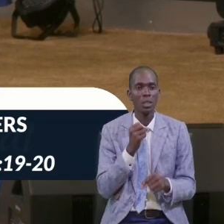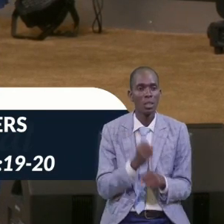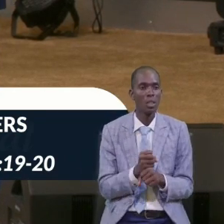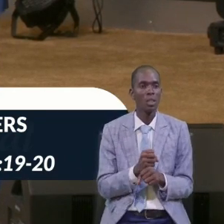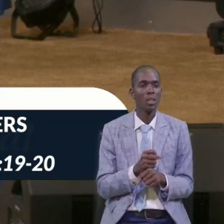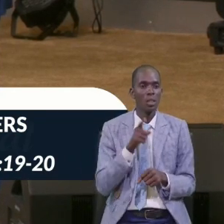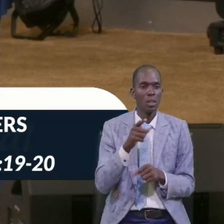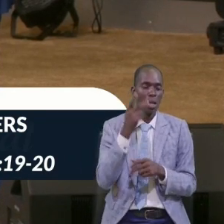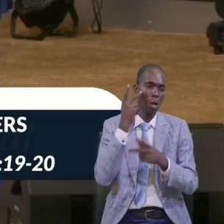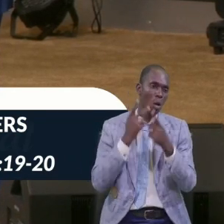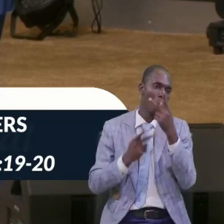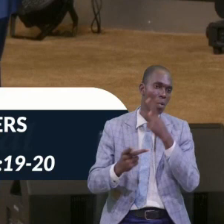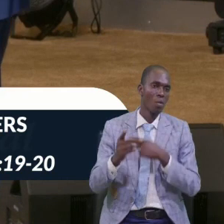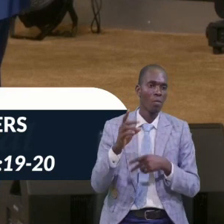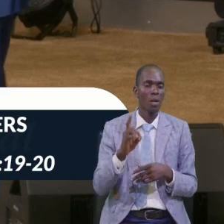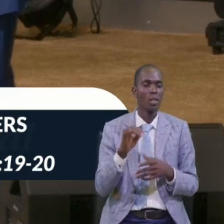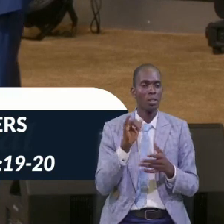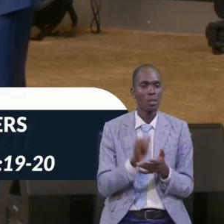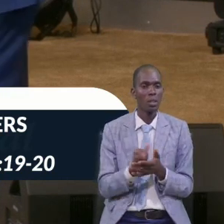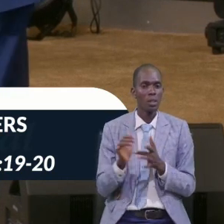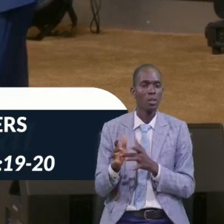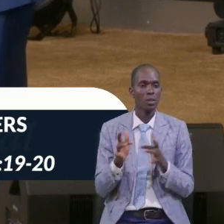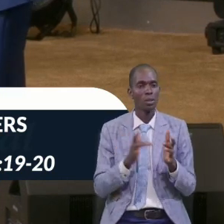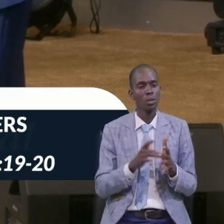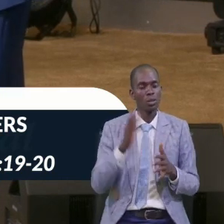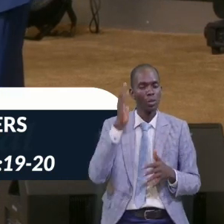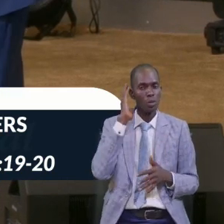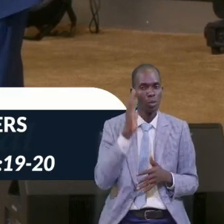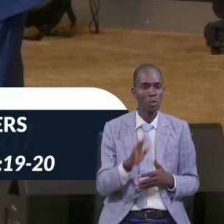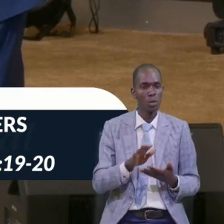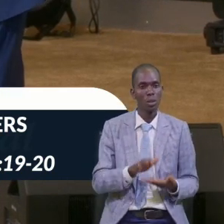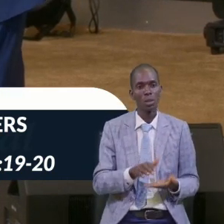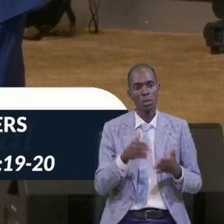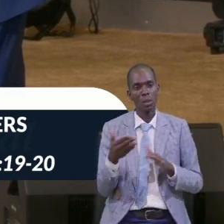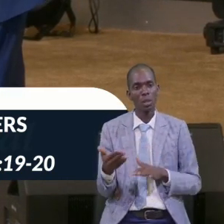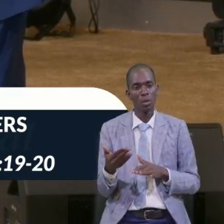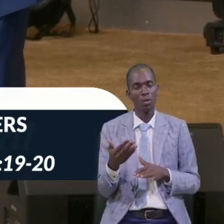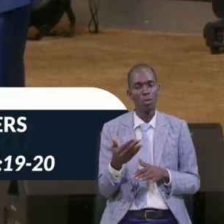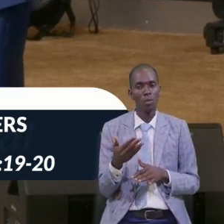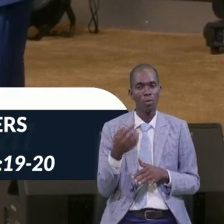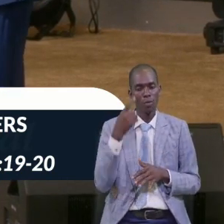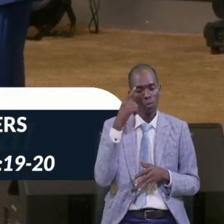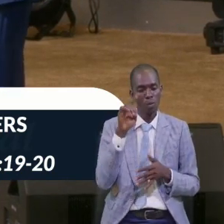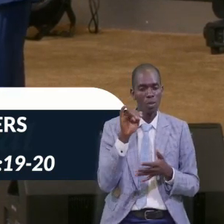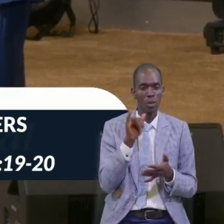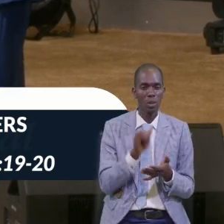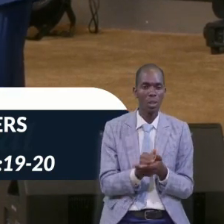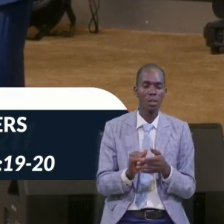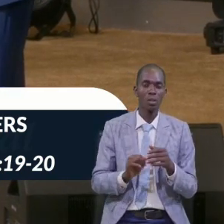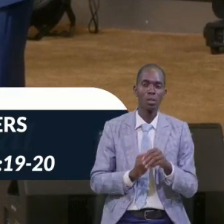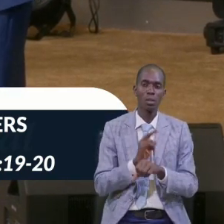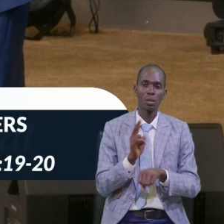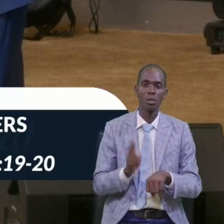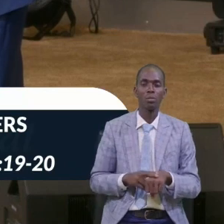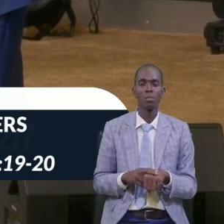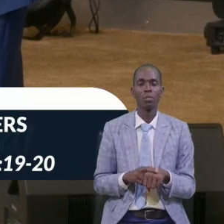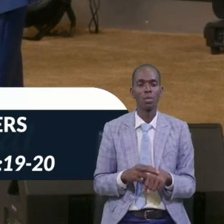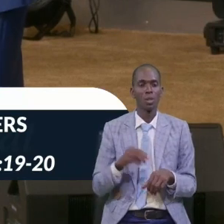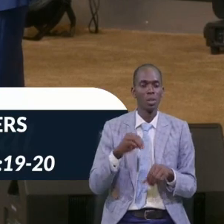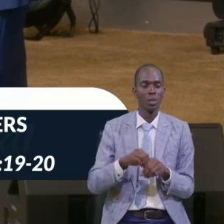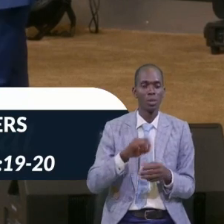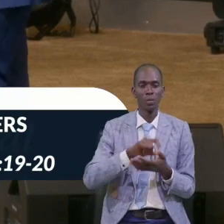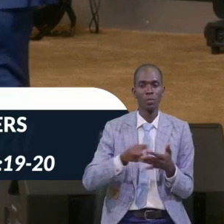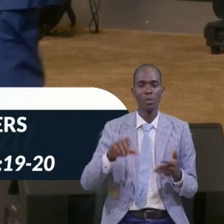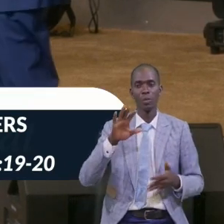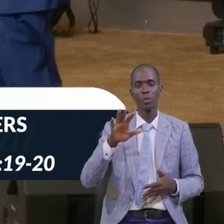he prophesied that Jesus should die for that nation. In verse